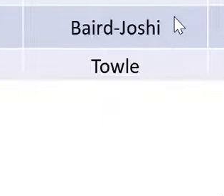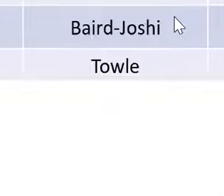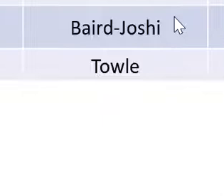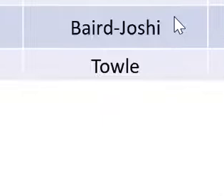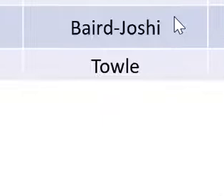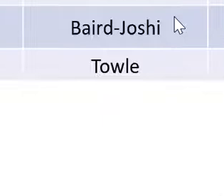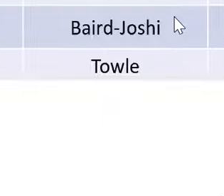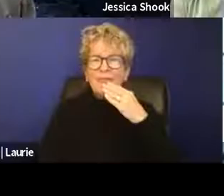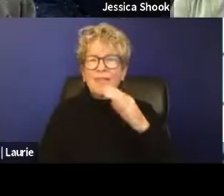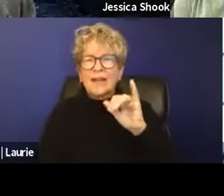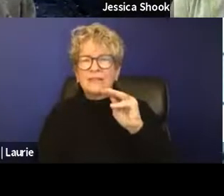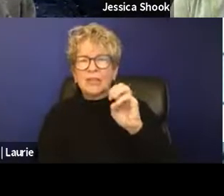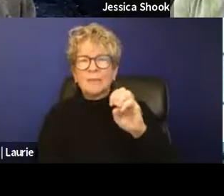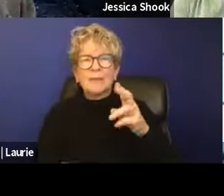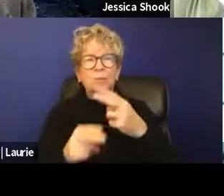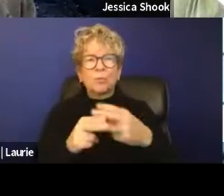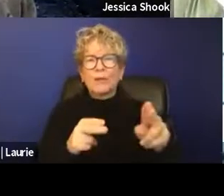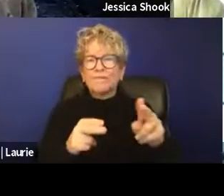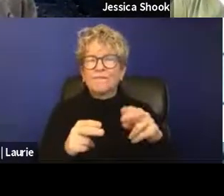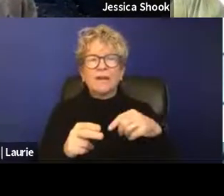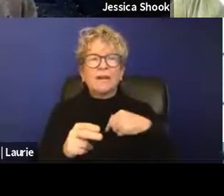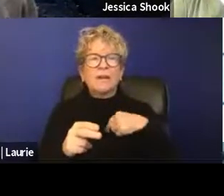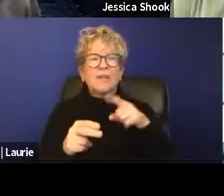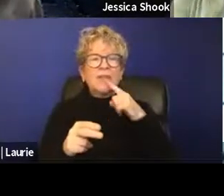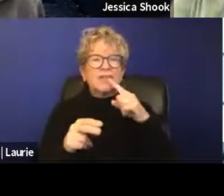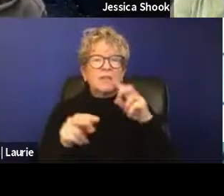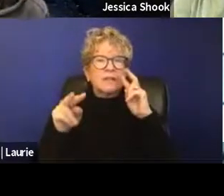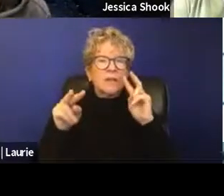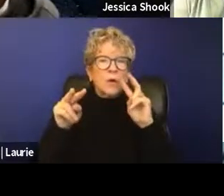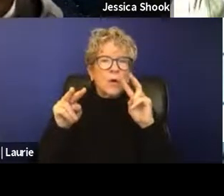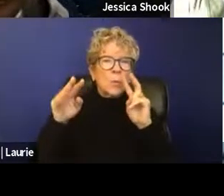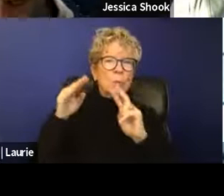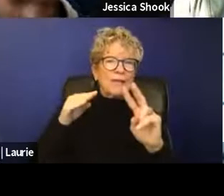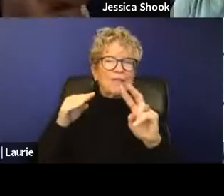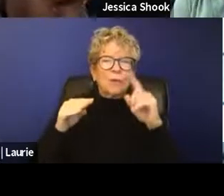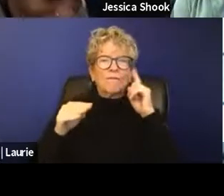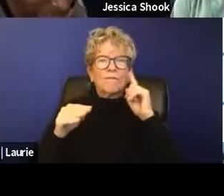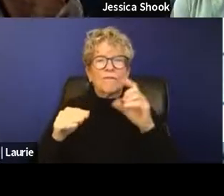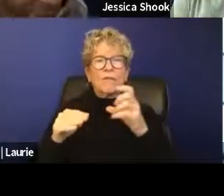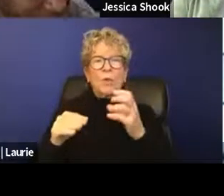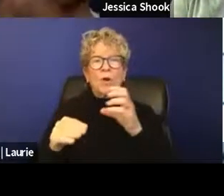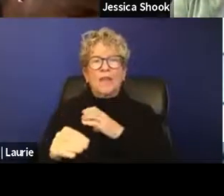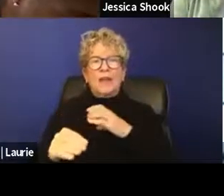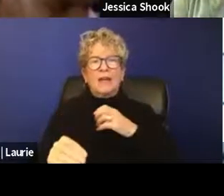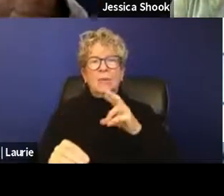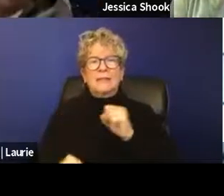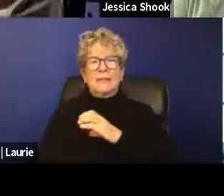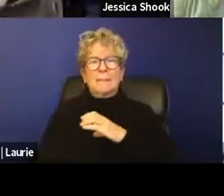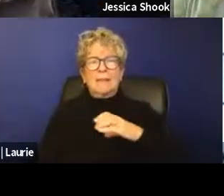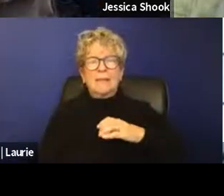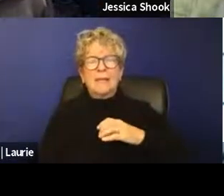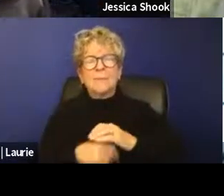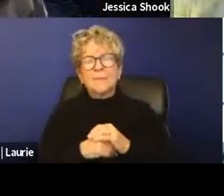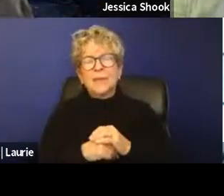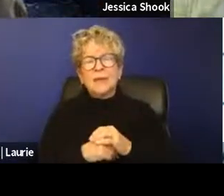thanks, Jamie. I'll keep this pretty quick. This is really just sort of a preview for the CRIS committee. Some of you will know this and some of you may not, but